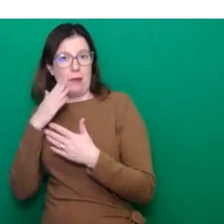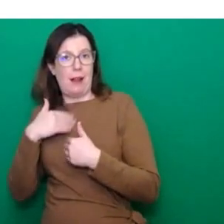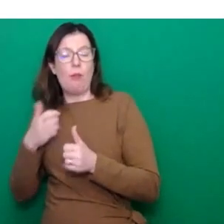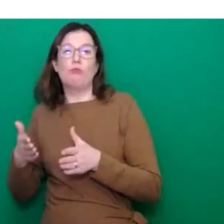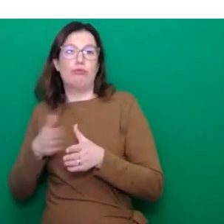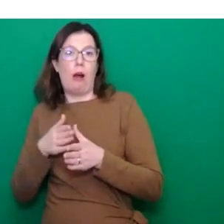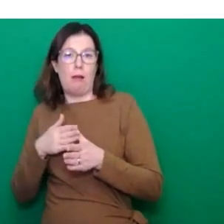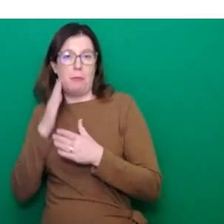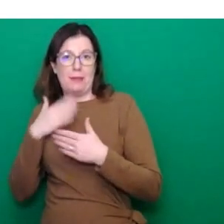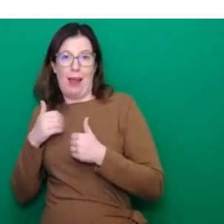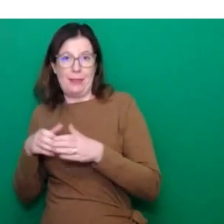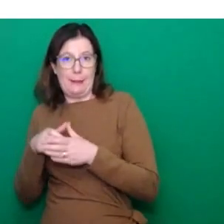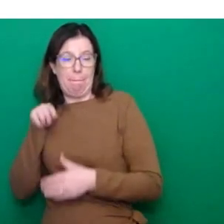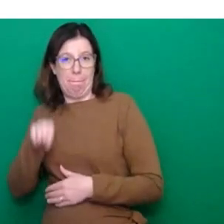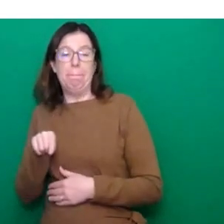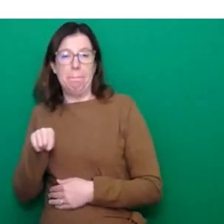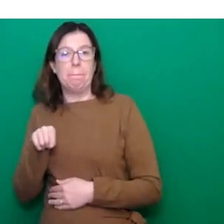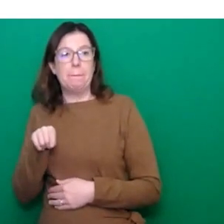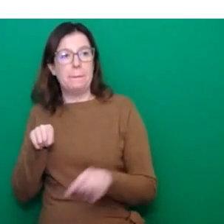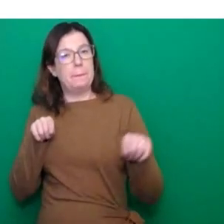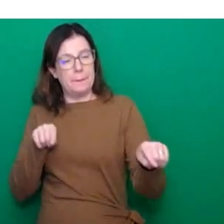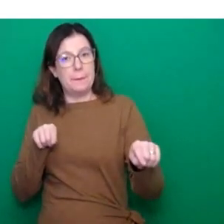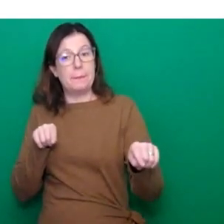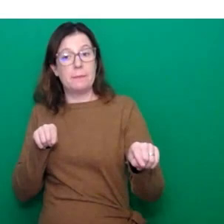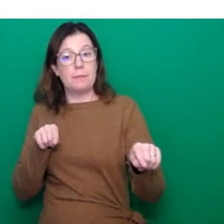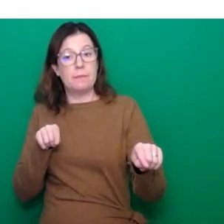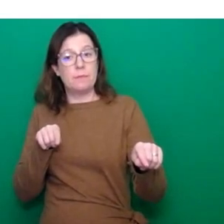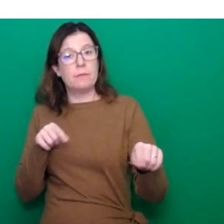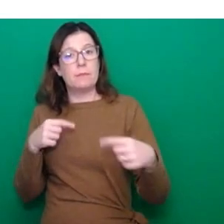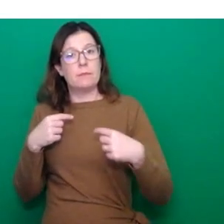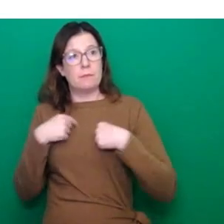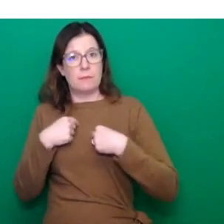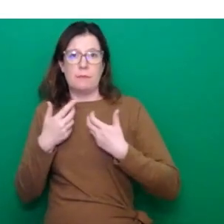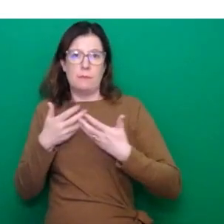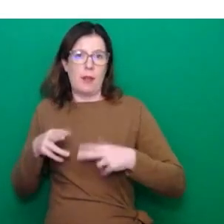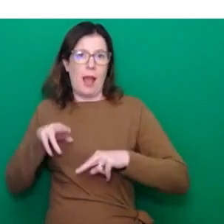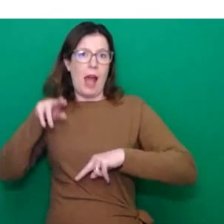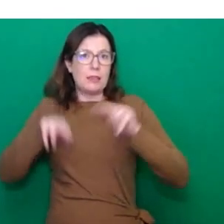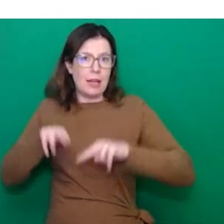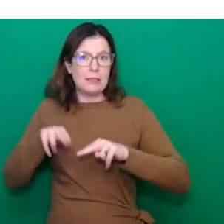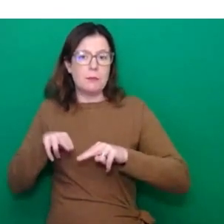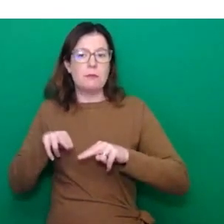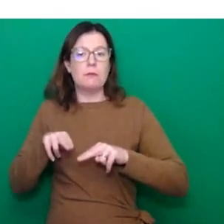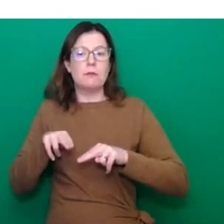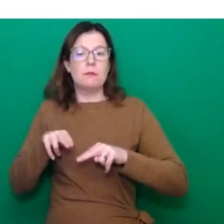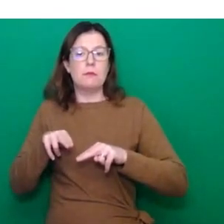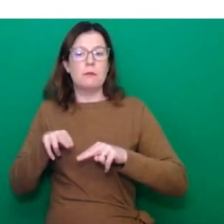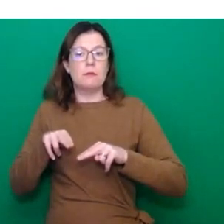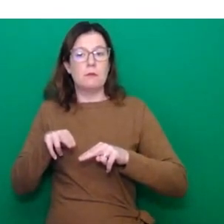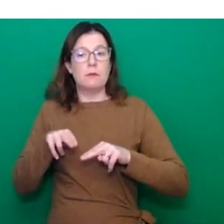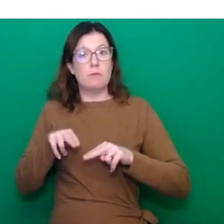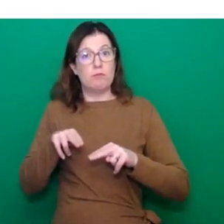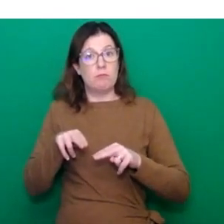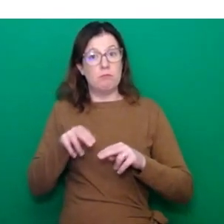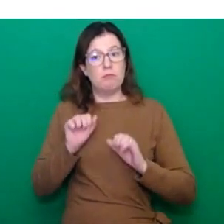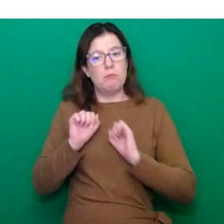team, and we would then do a lot of assessments where maybe these clients are coming through with these kind of